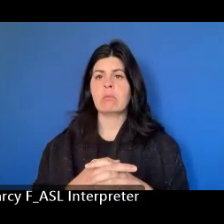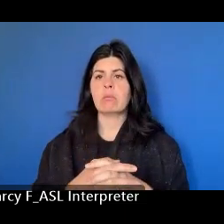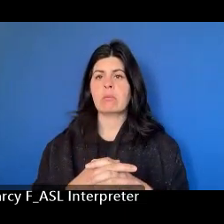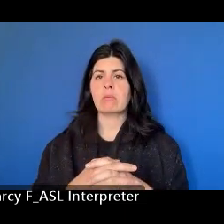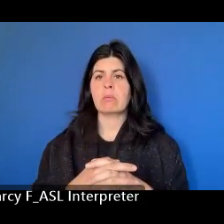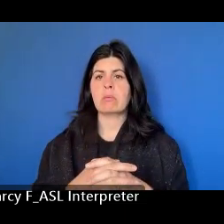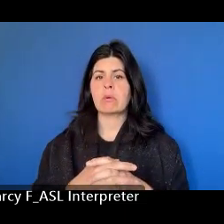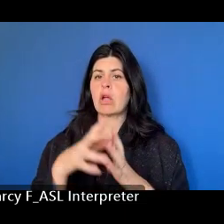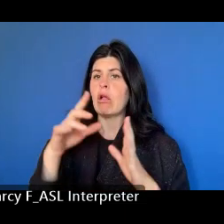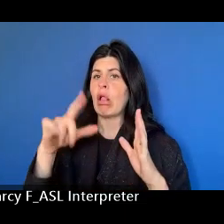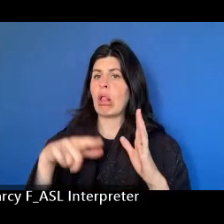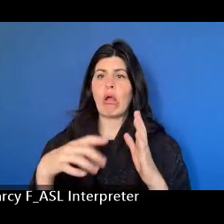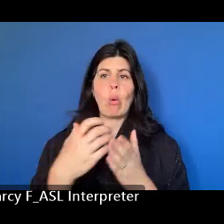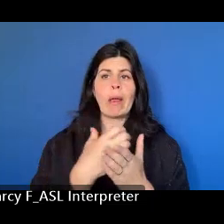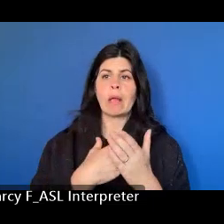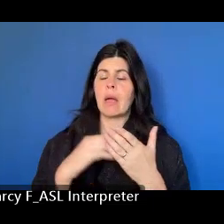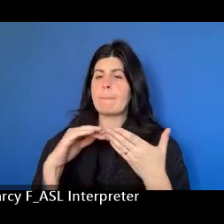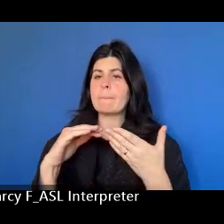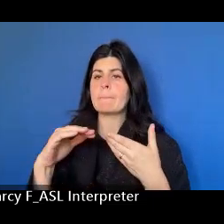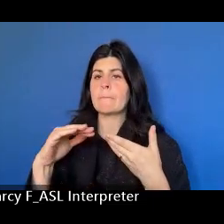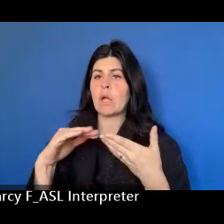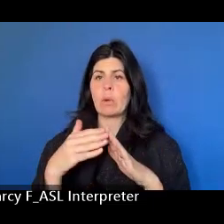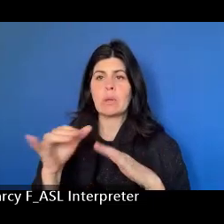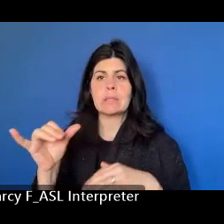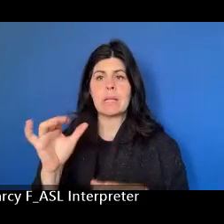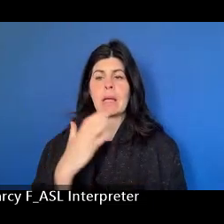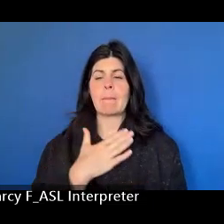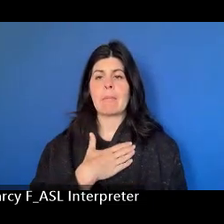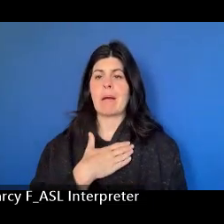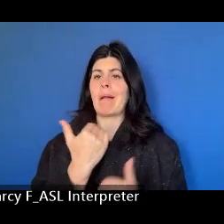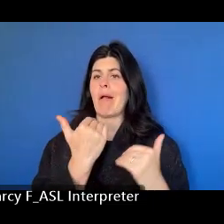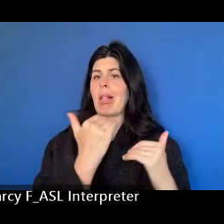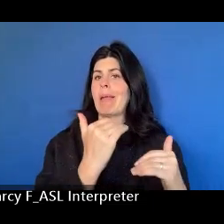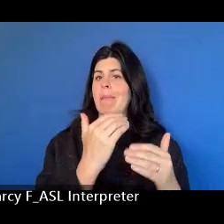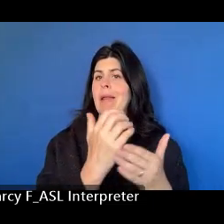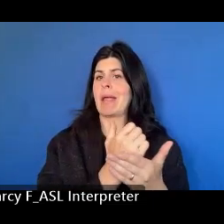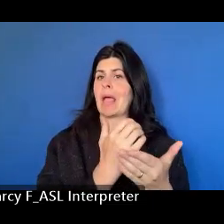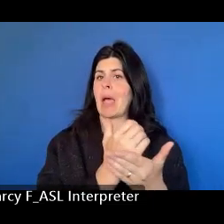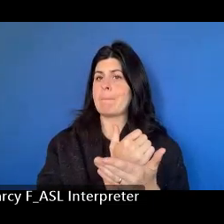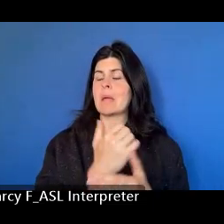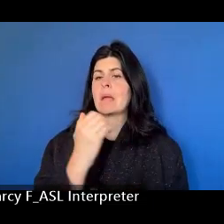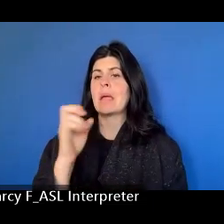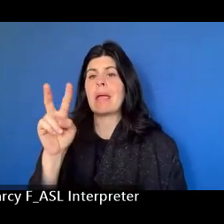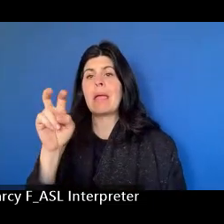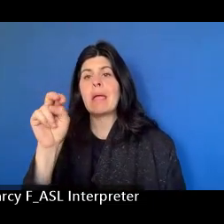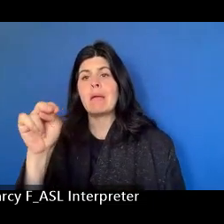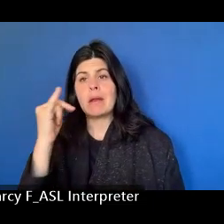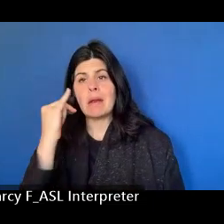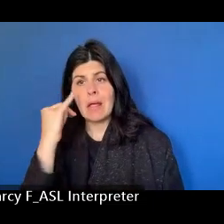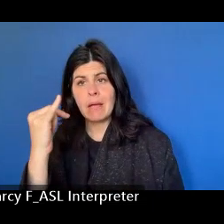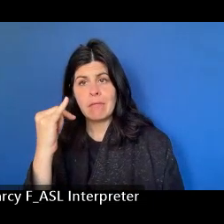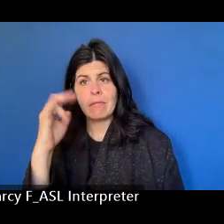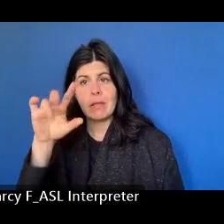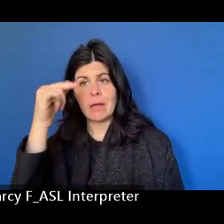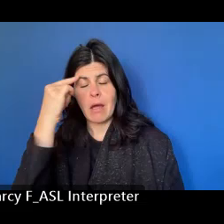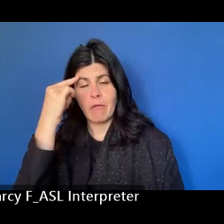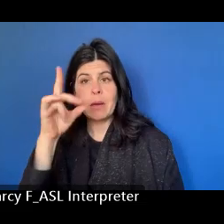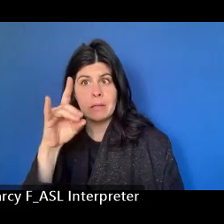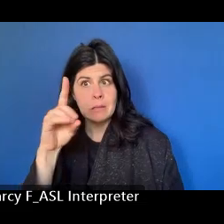Low-income communities like mine are on limited income, and even if the government did